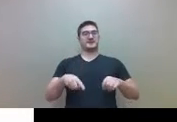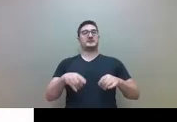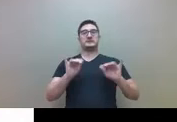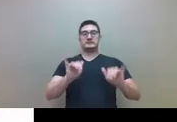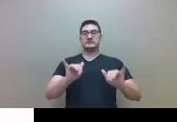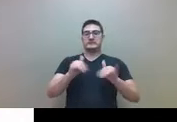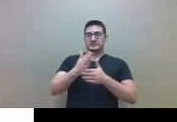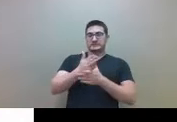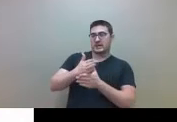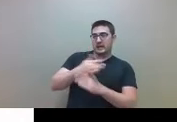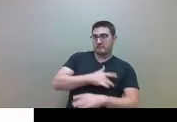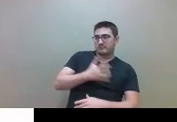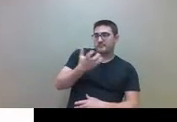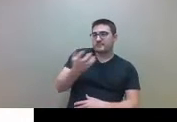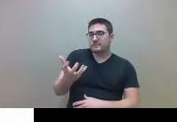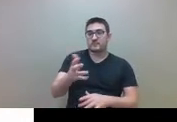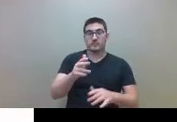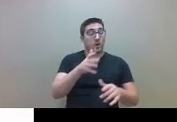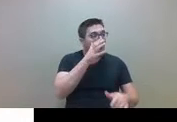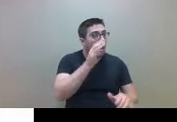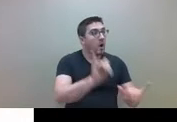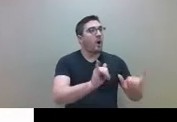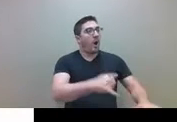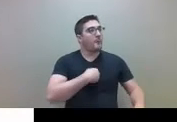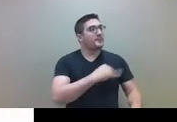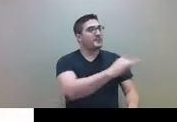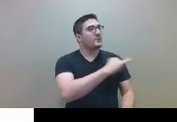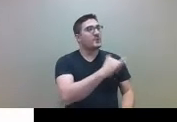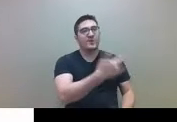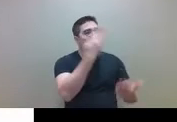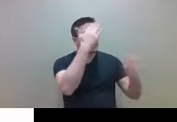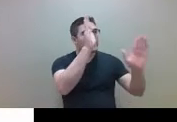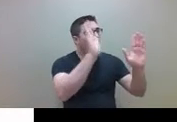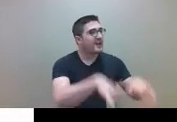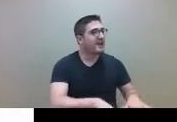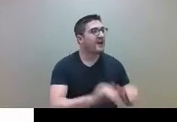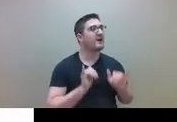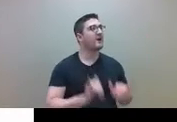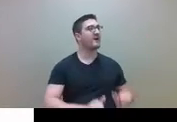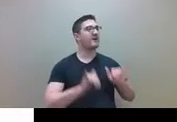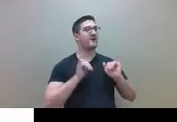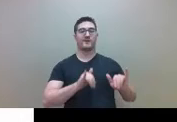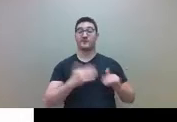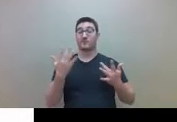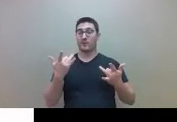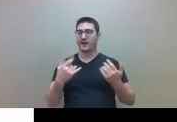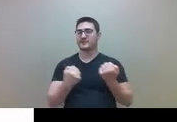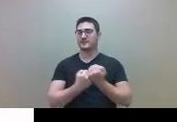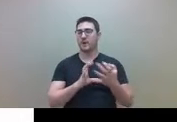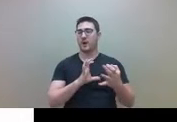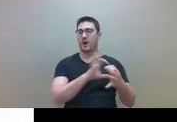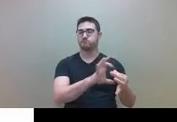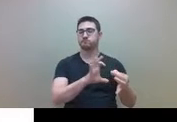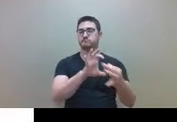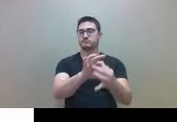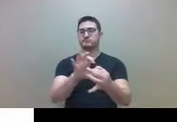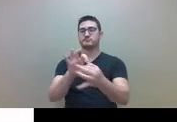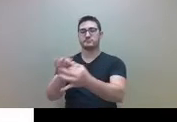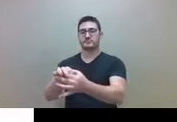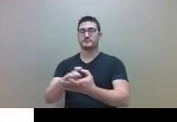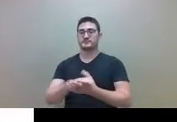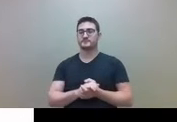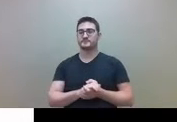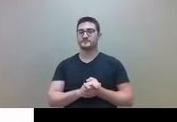that you felt that way. I feel that way too. So there's the connection making. Okay, attending to your own needs